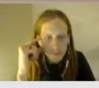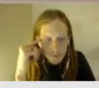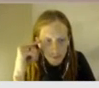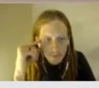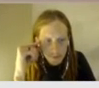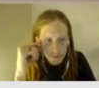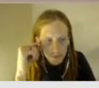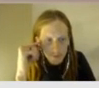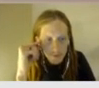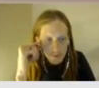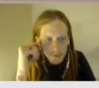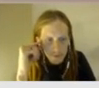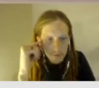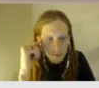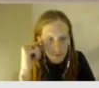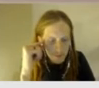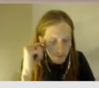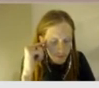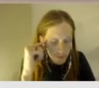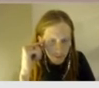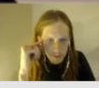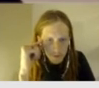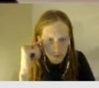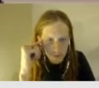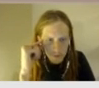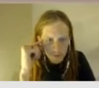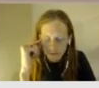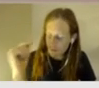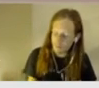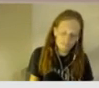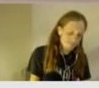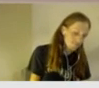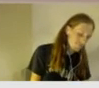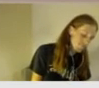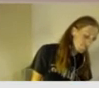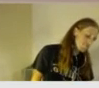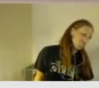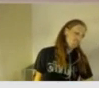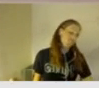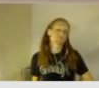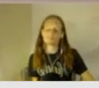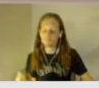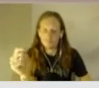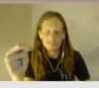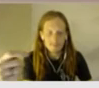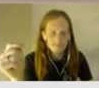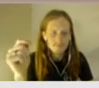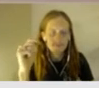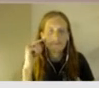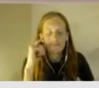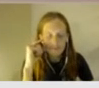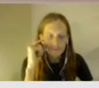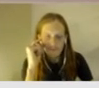I was in Poland this past summer, and there I was in Krakow,